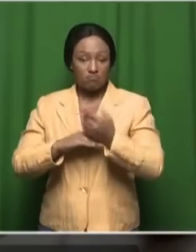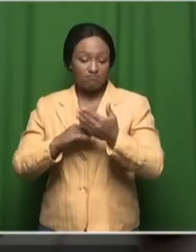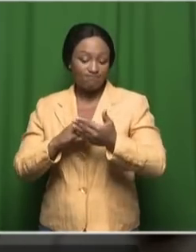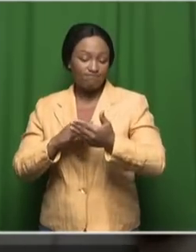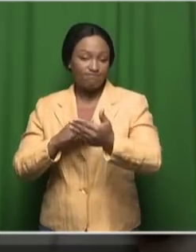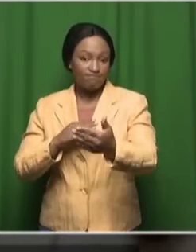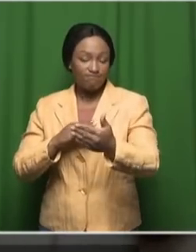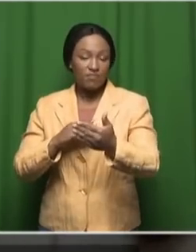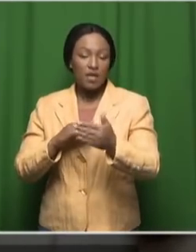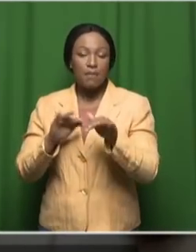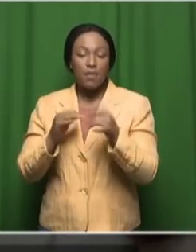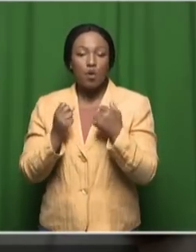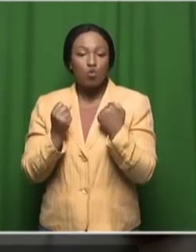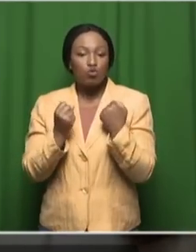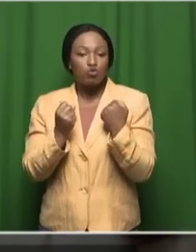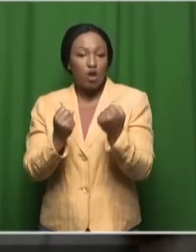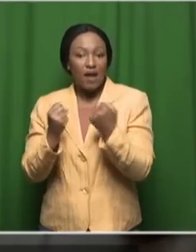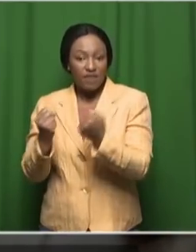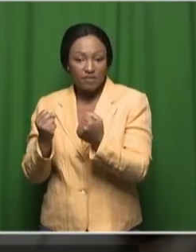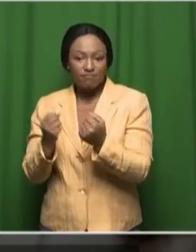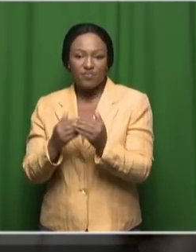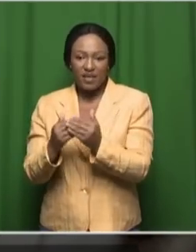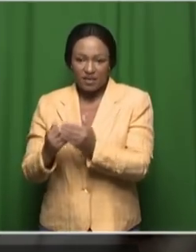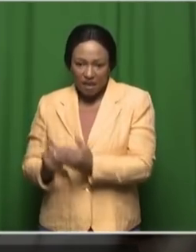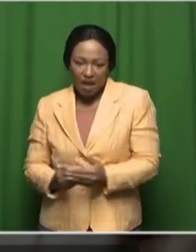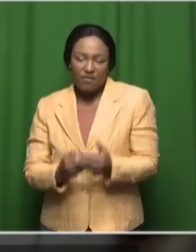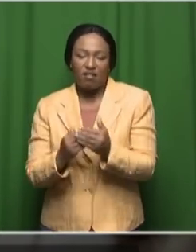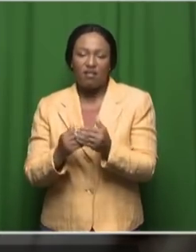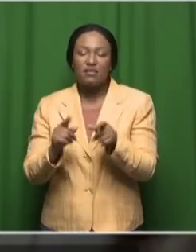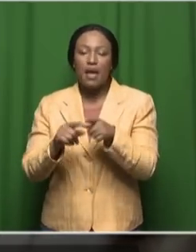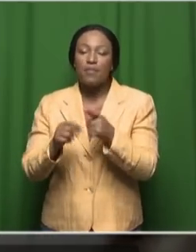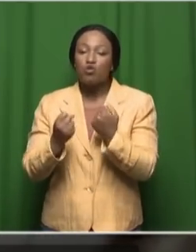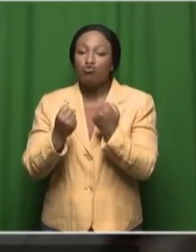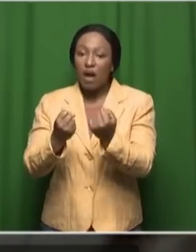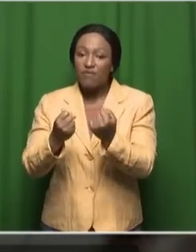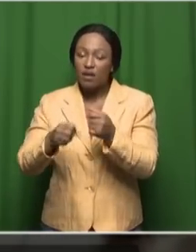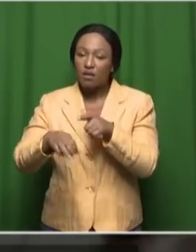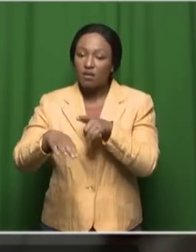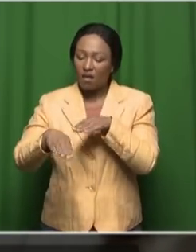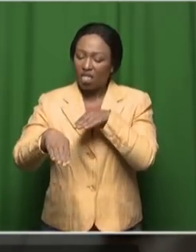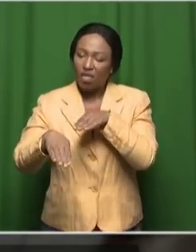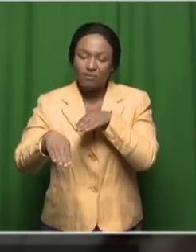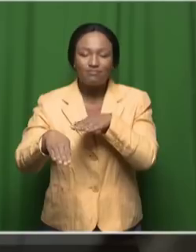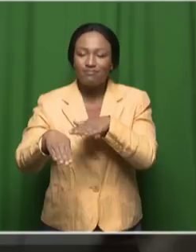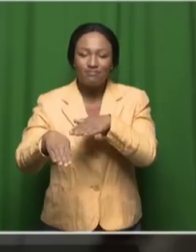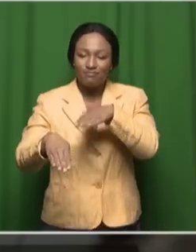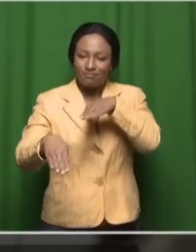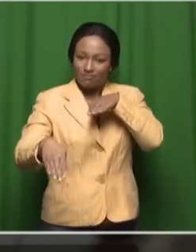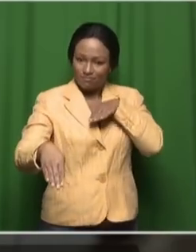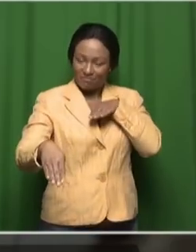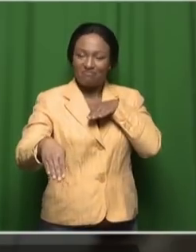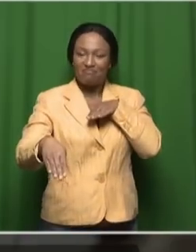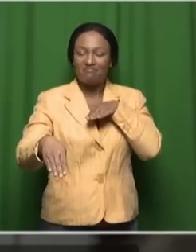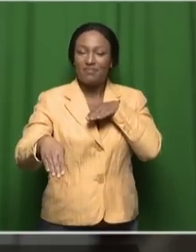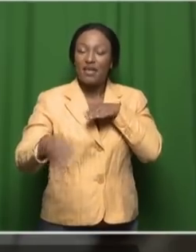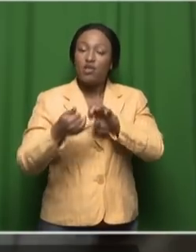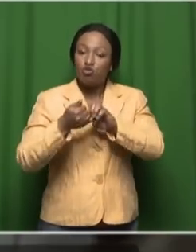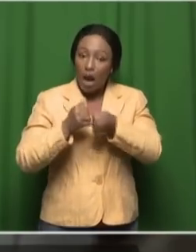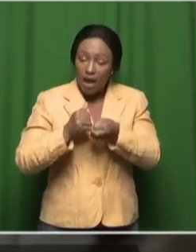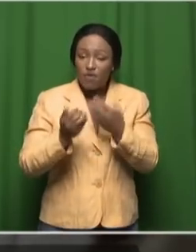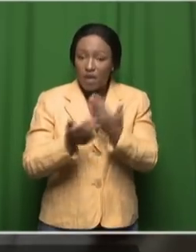be cautious, keep their safe following distances, and try not to really leave their homes if they